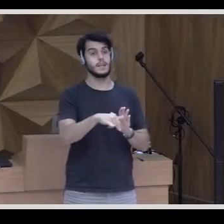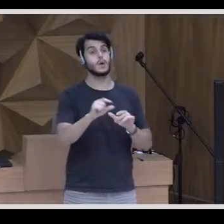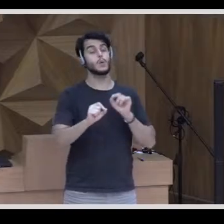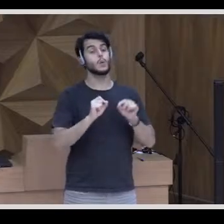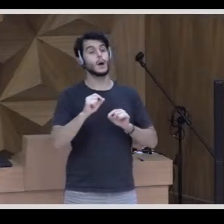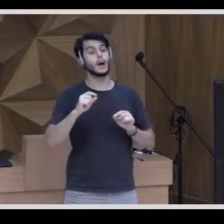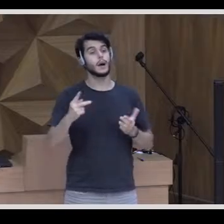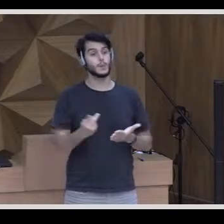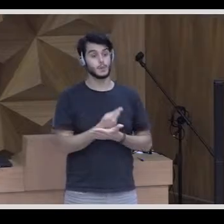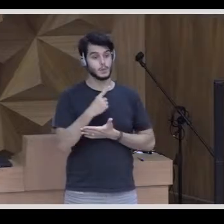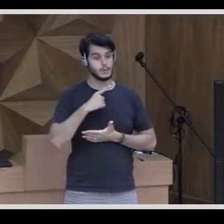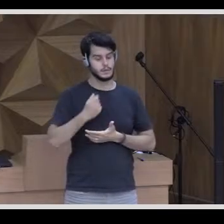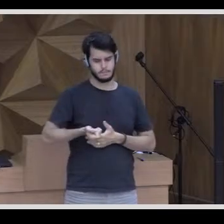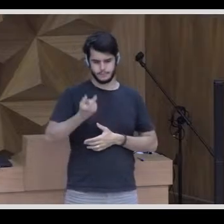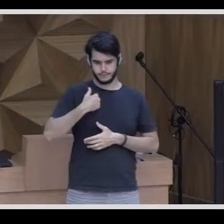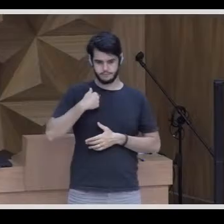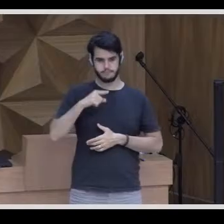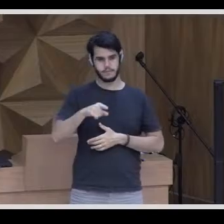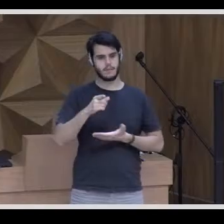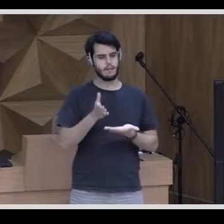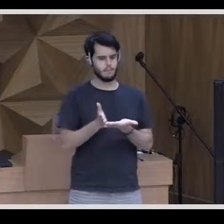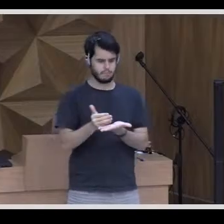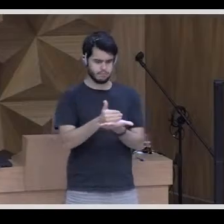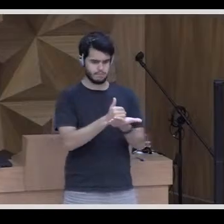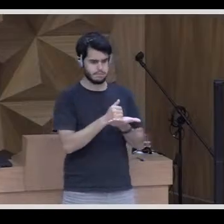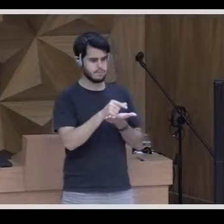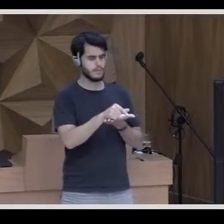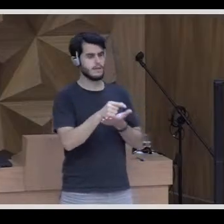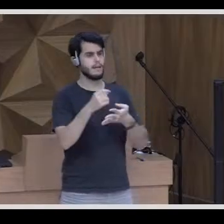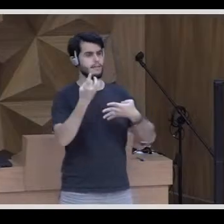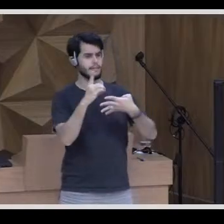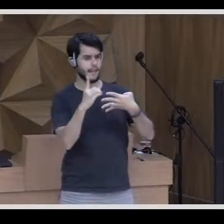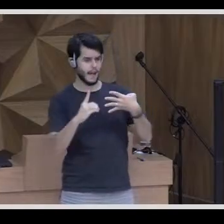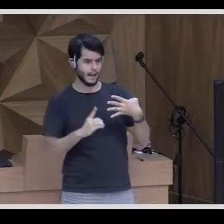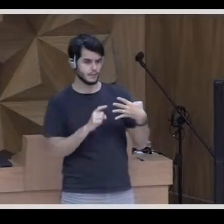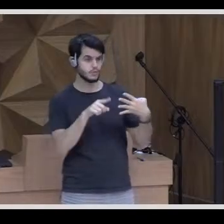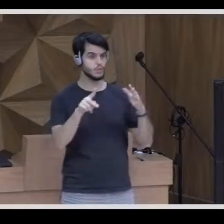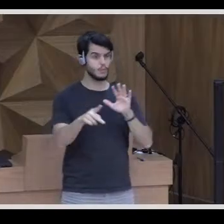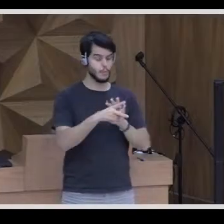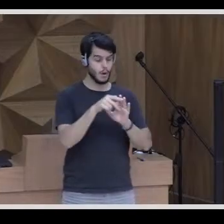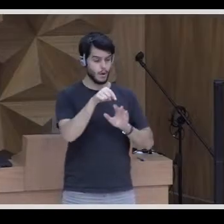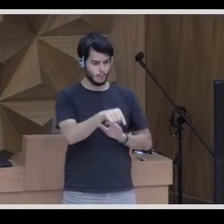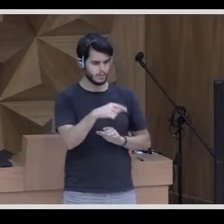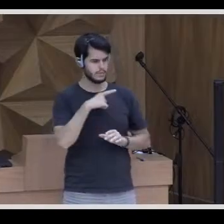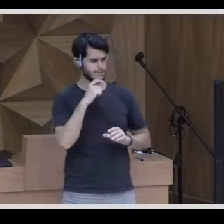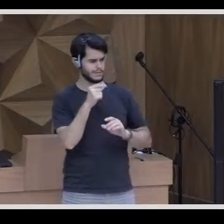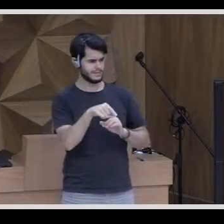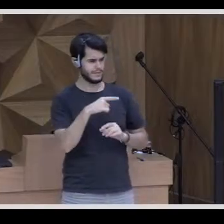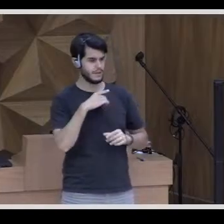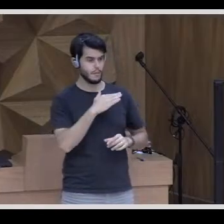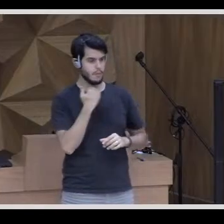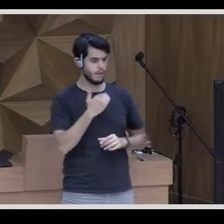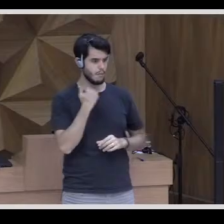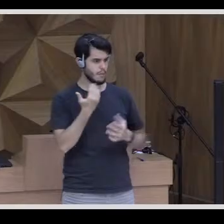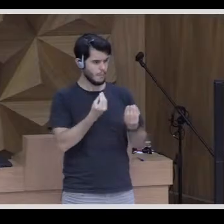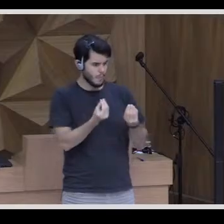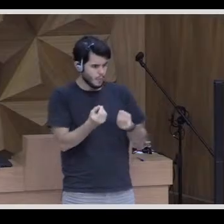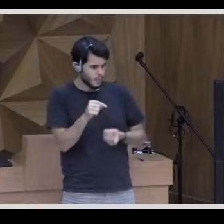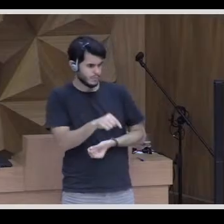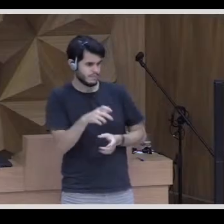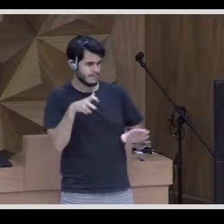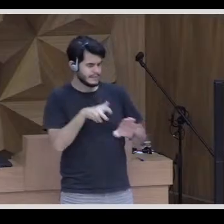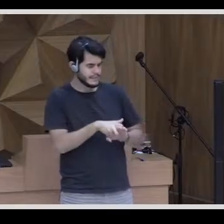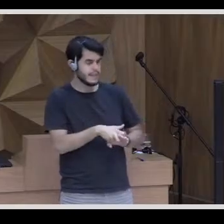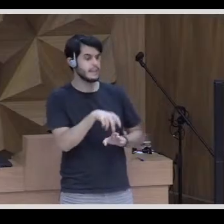So the first thing you ask is, well, how is that even possible? And one of the contributors to that is really the terrain